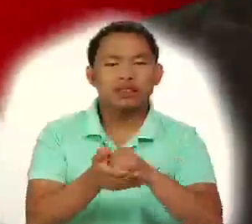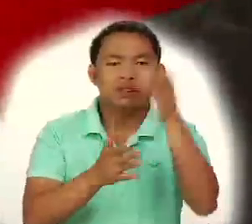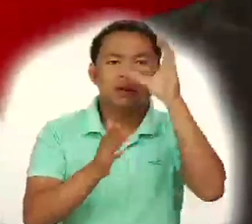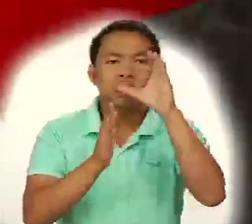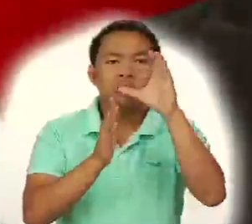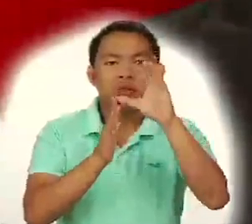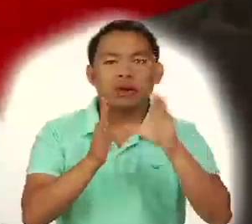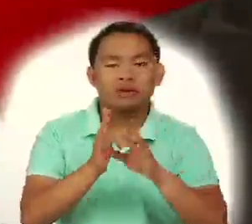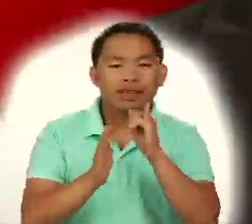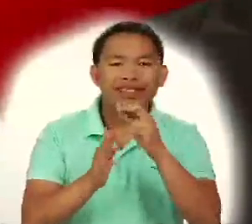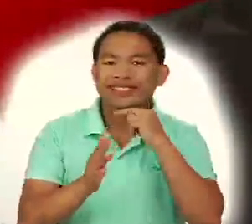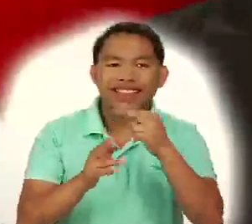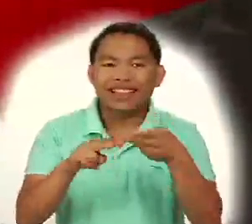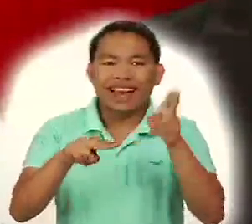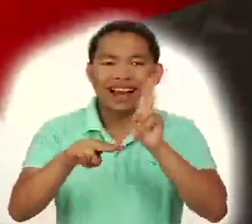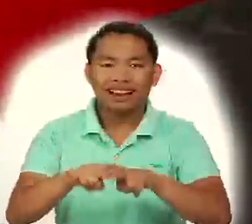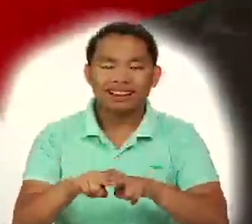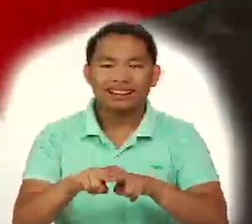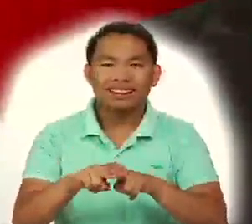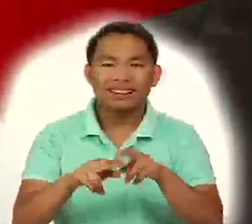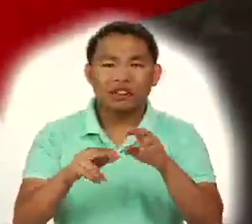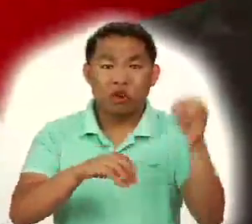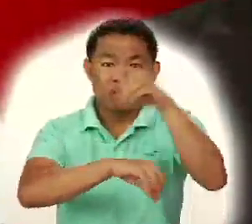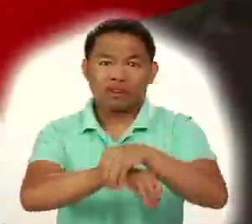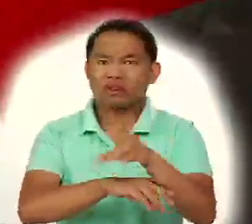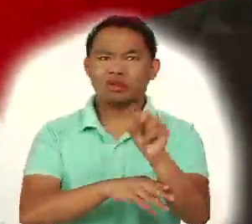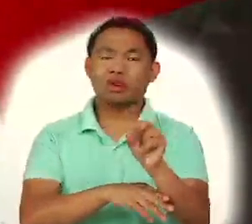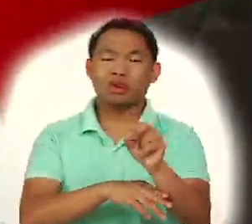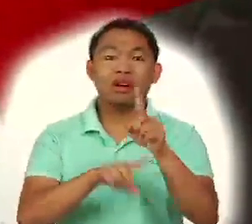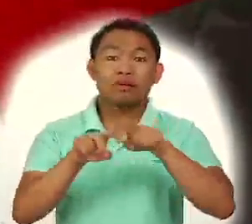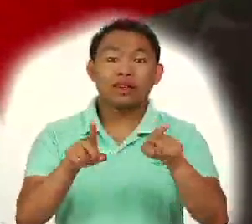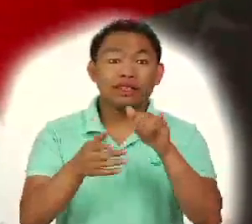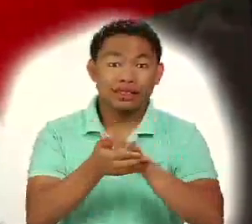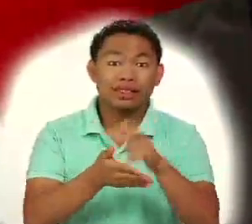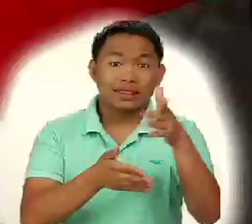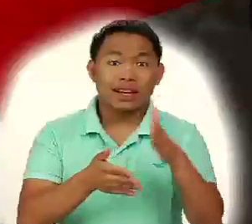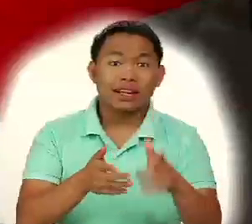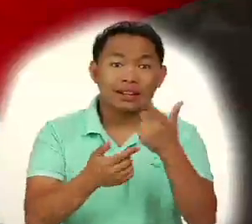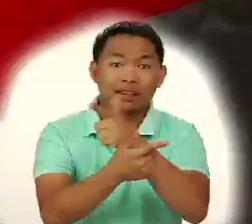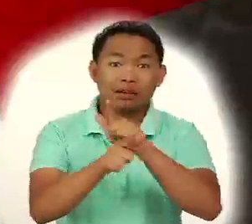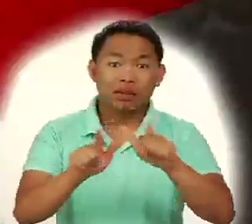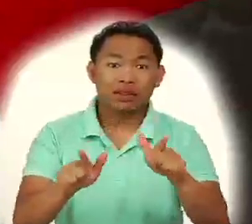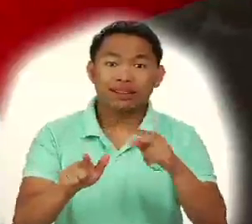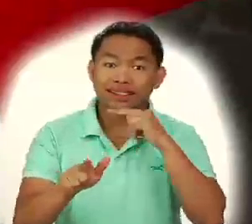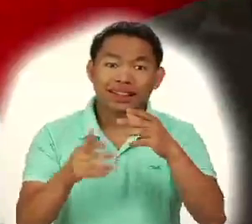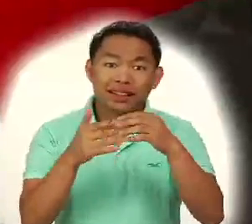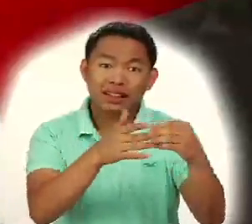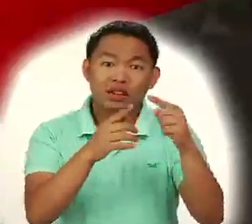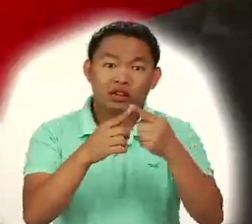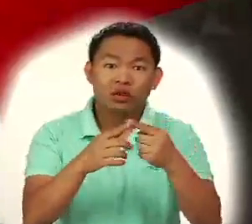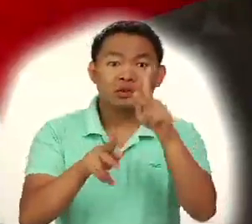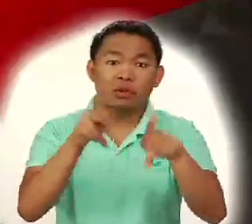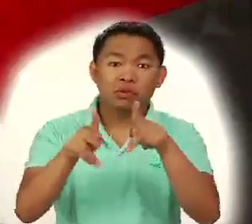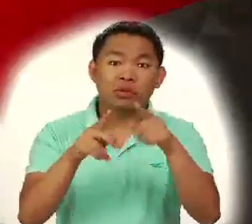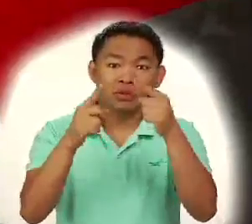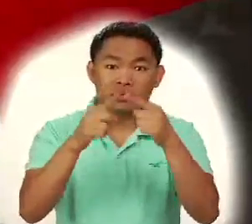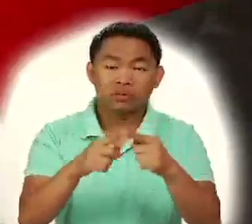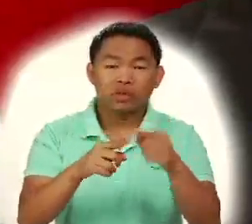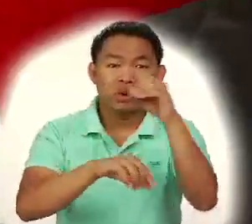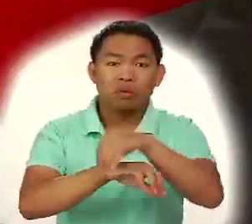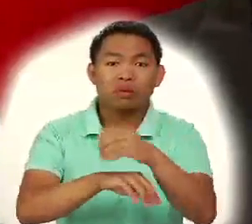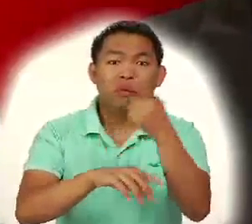these commandments are not an added repression or oppression. God who liberates will not lead His people back to